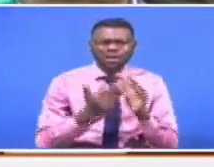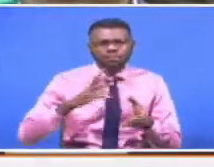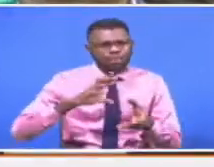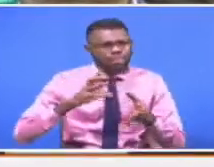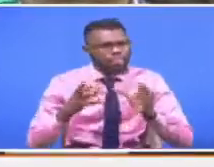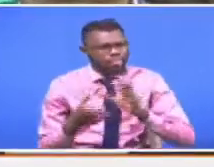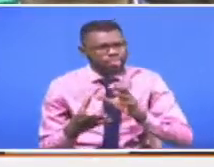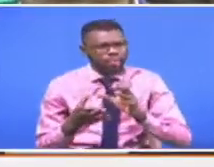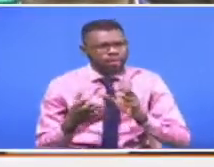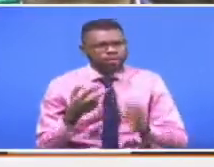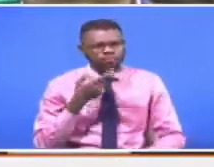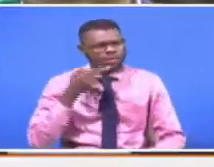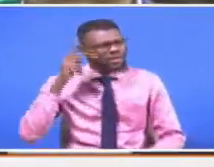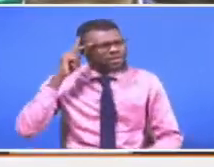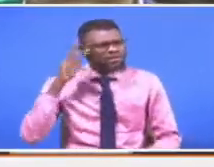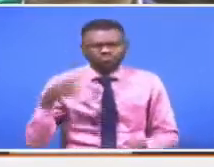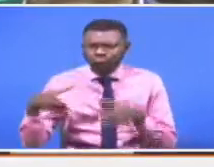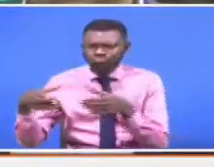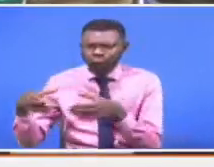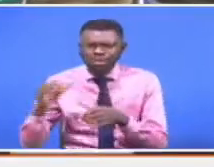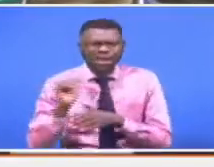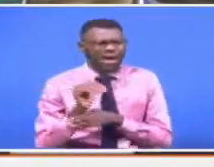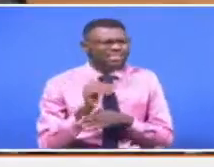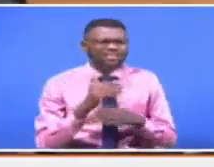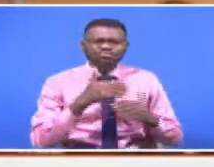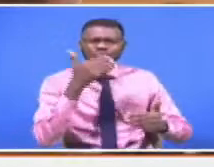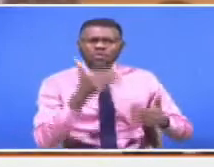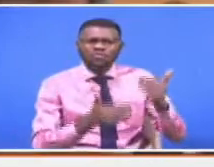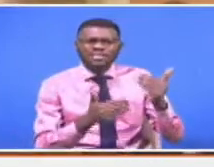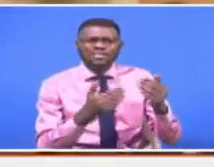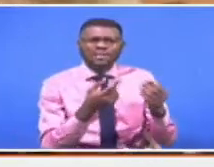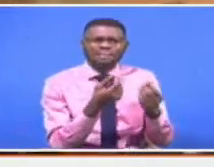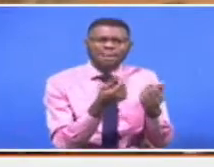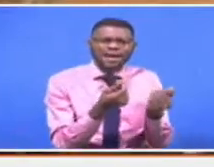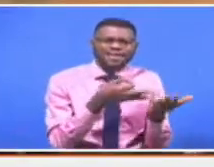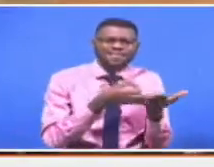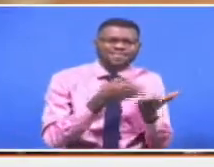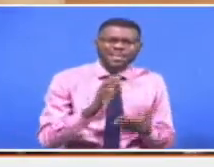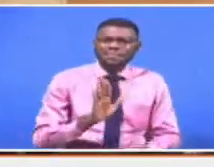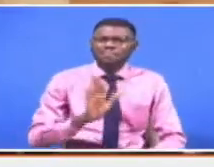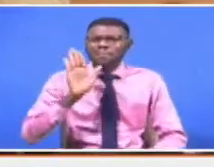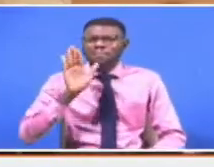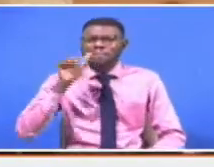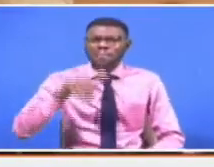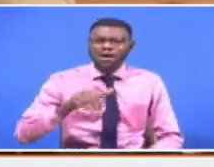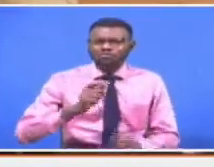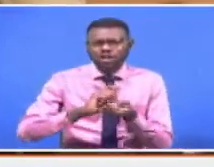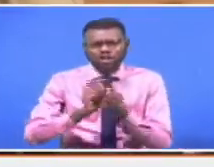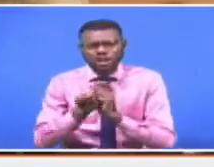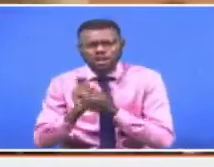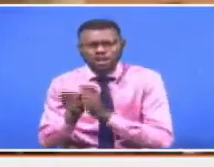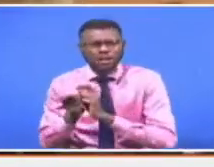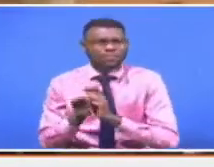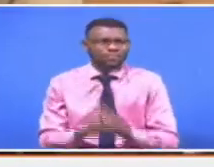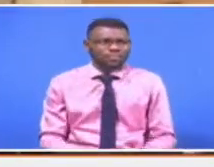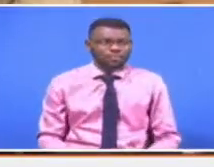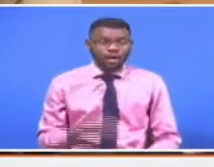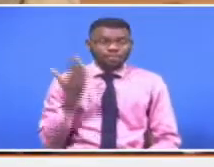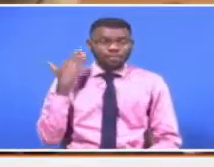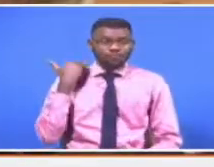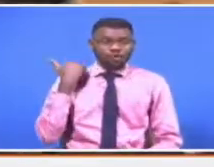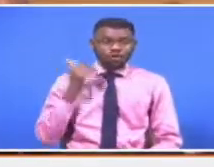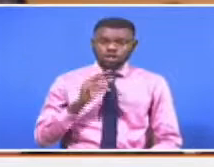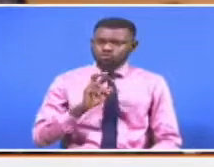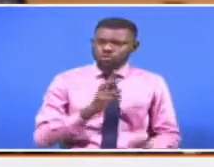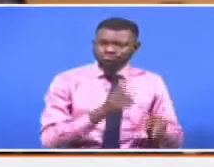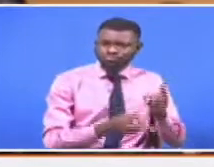the university fees kept fluctuating. In tarehe 10 September 2022, mambo ambaye tulikuwa tunaulizwa siku